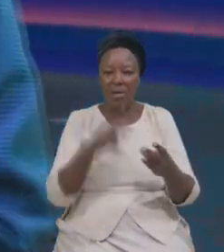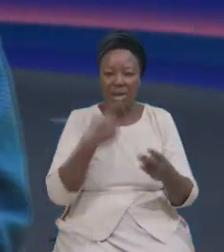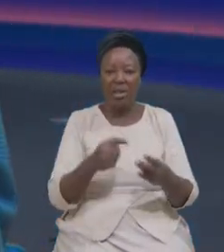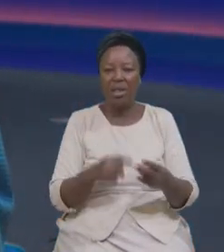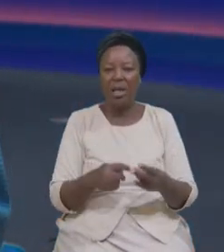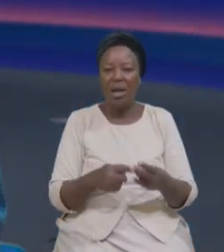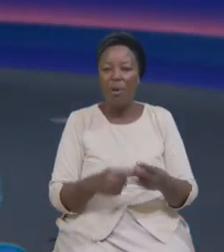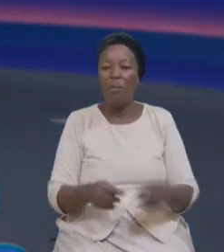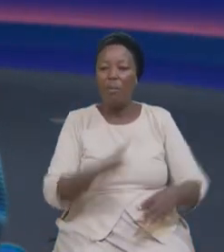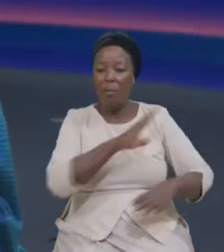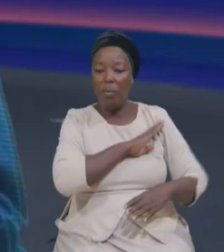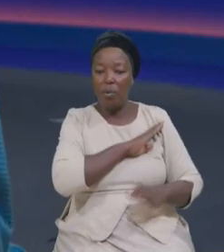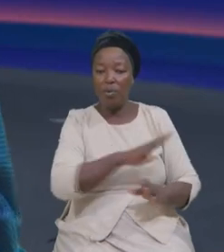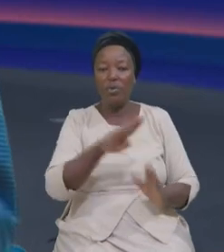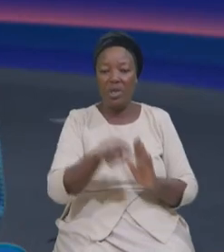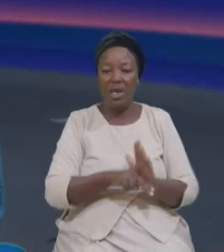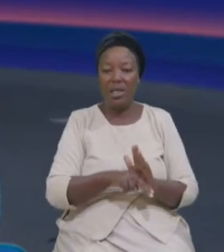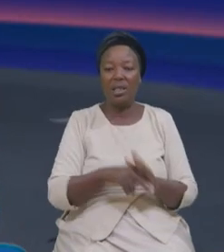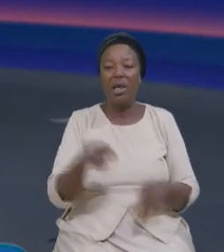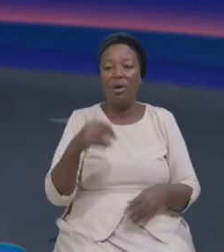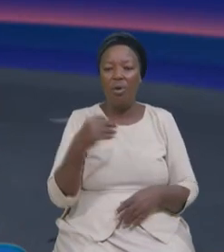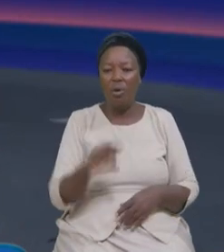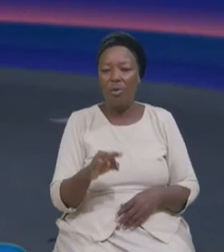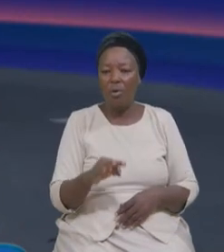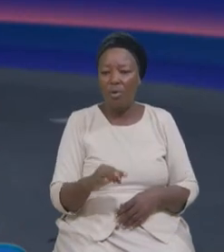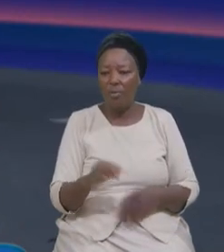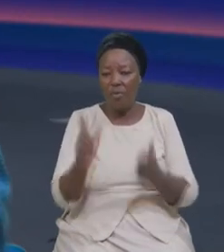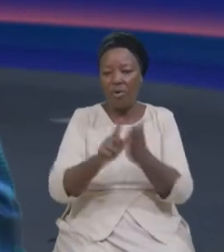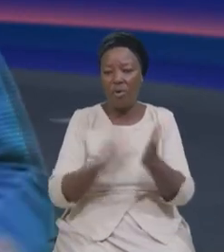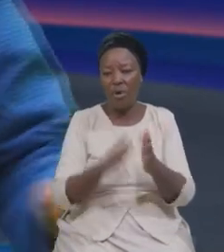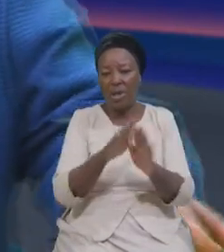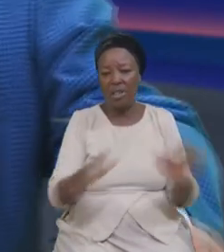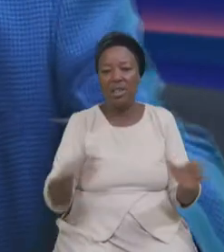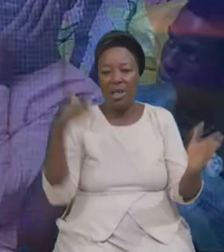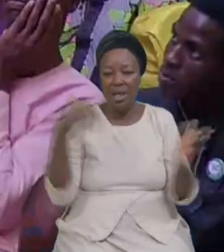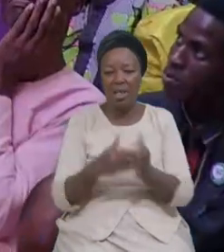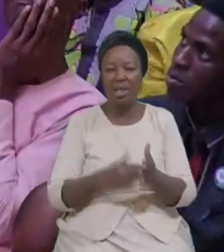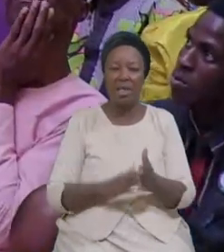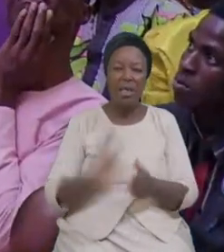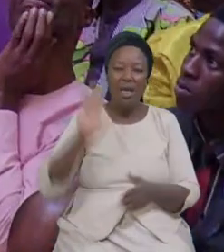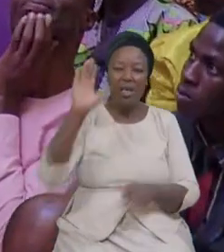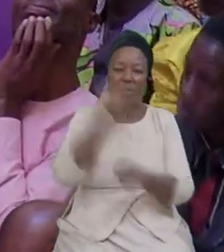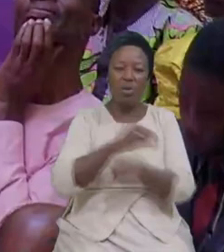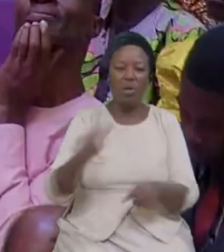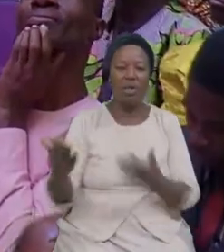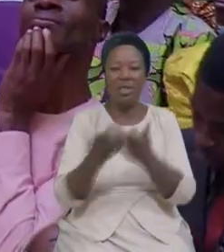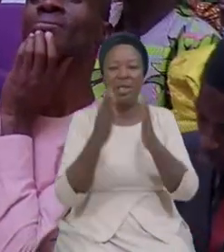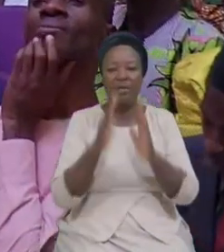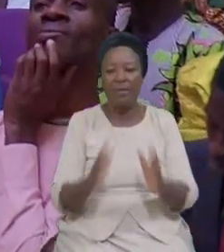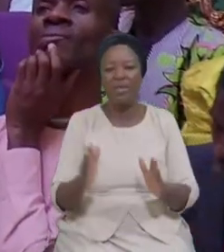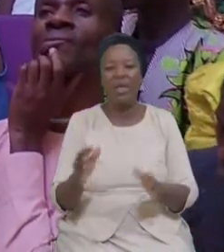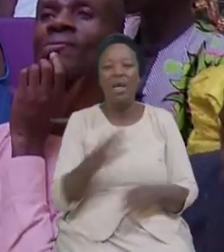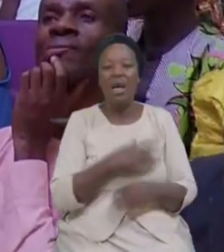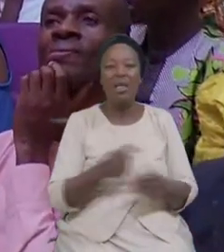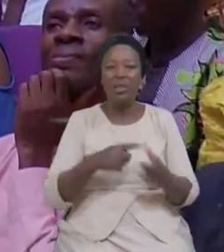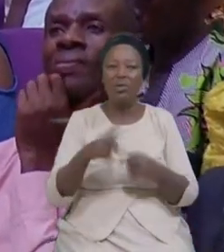enemy of Jehoshaphat and the enemy of Judah, they were bold and they even blasphemed and they were